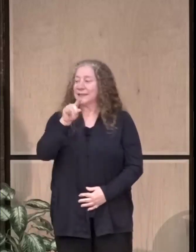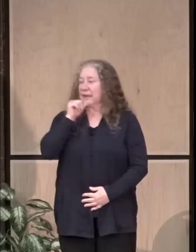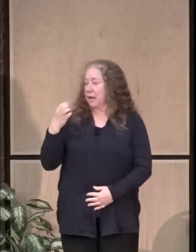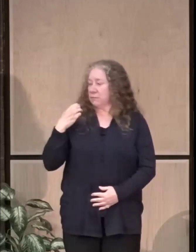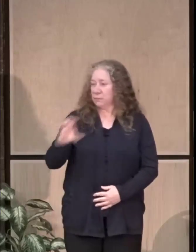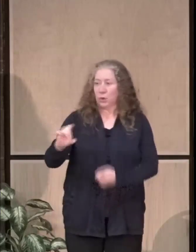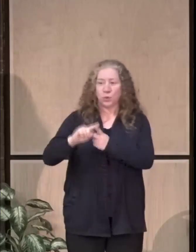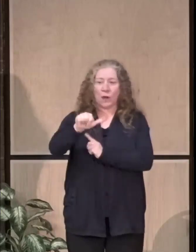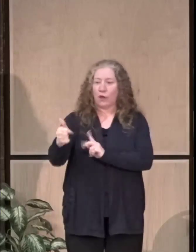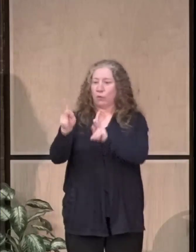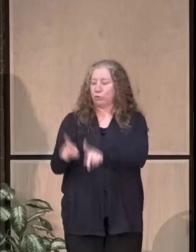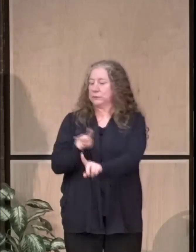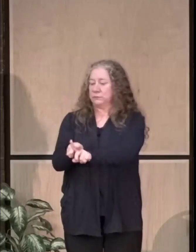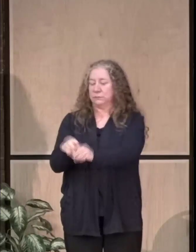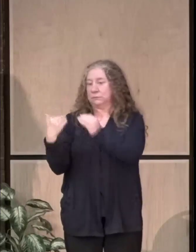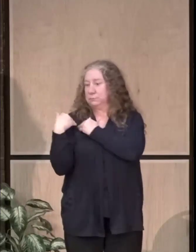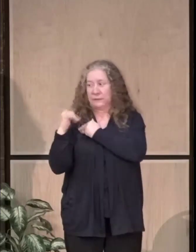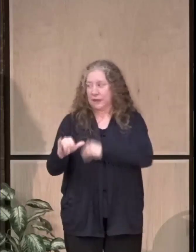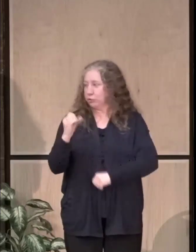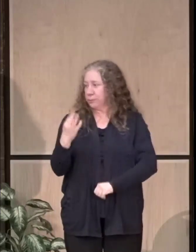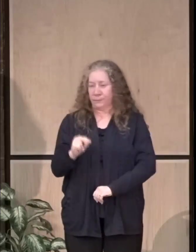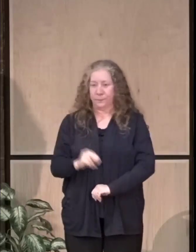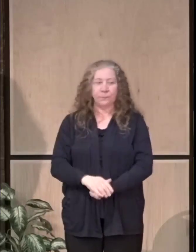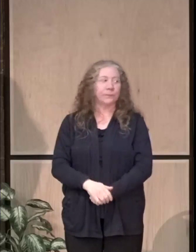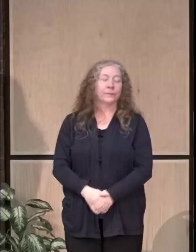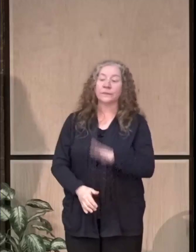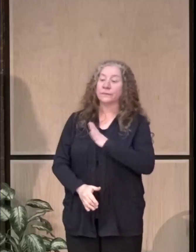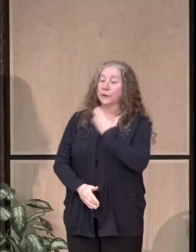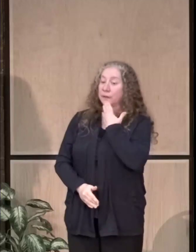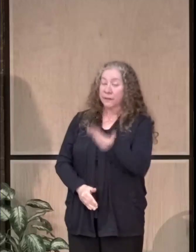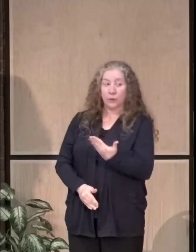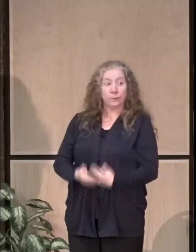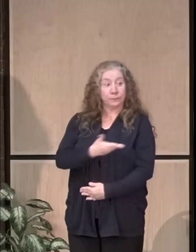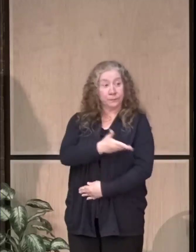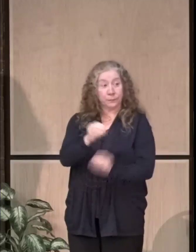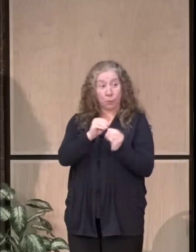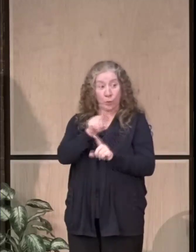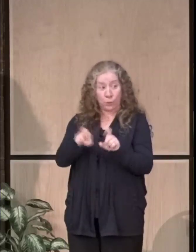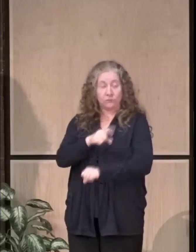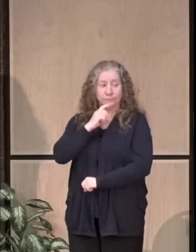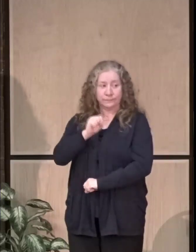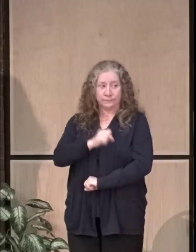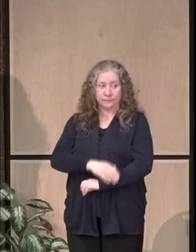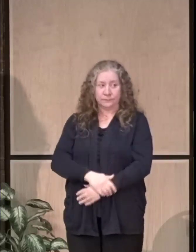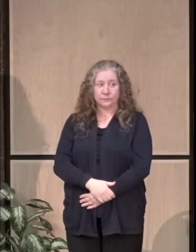that to anyone. Okay, thank you. Any other questions? Yes,